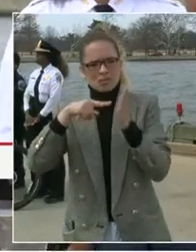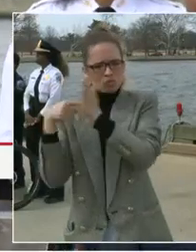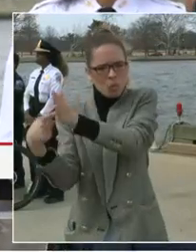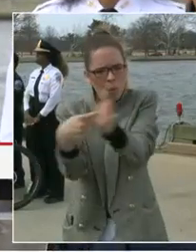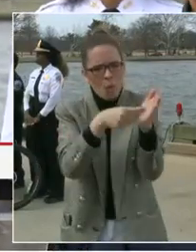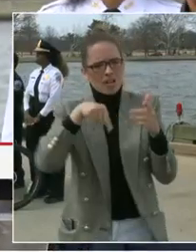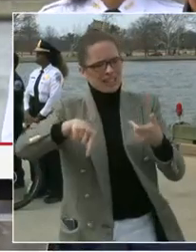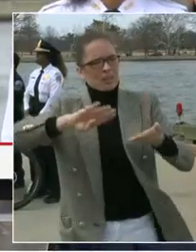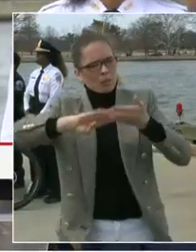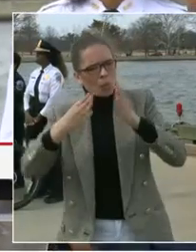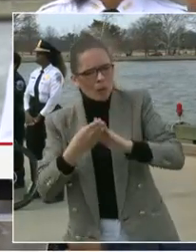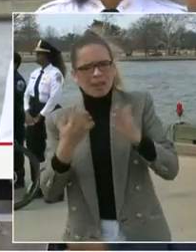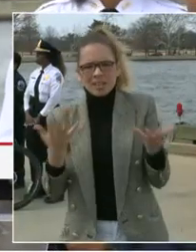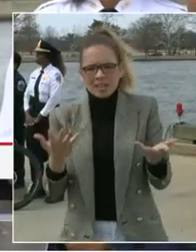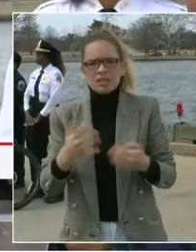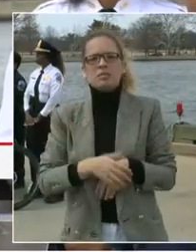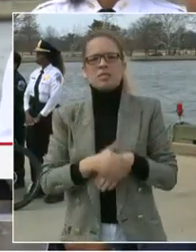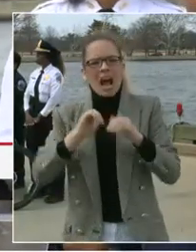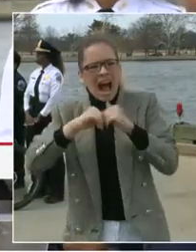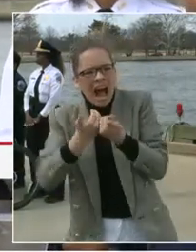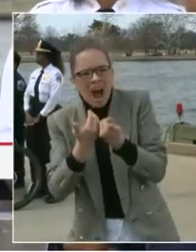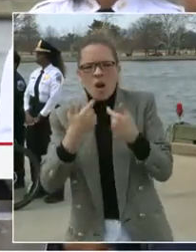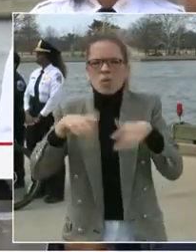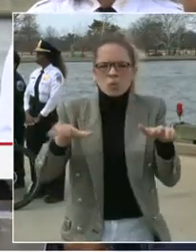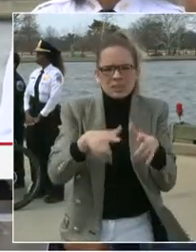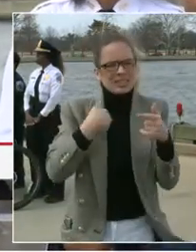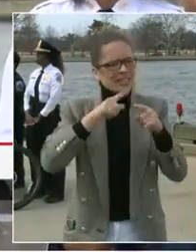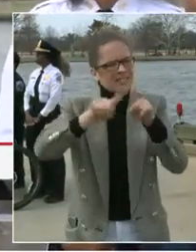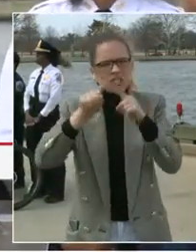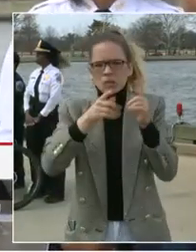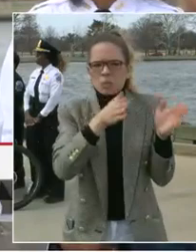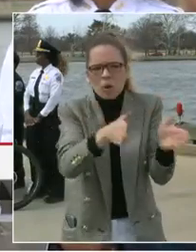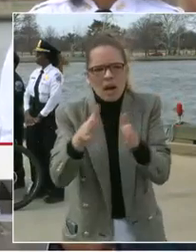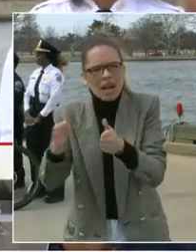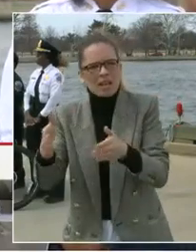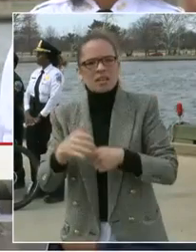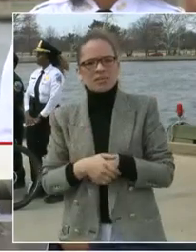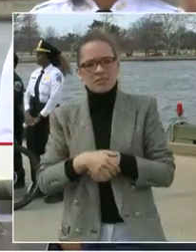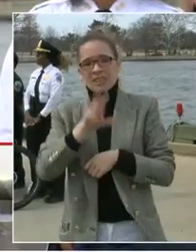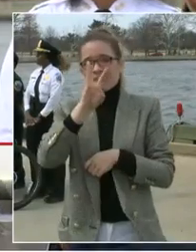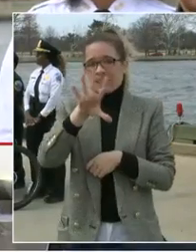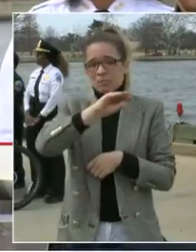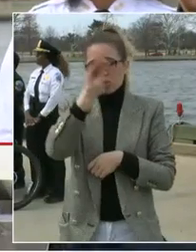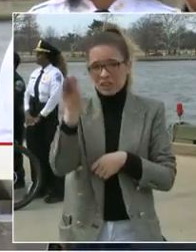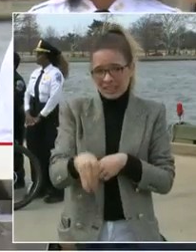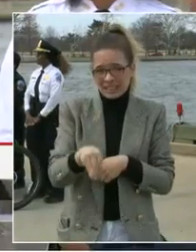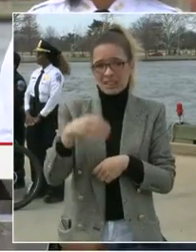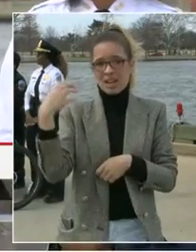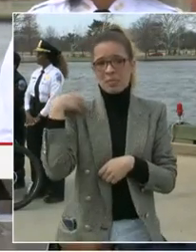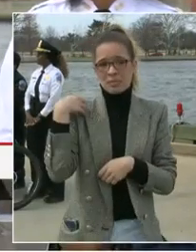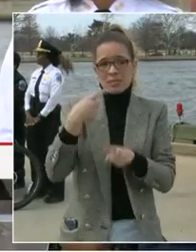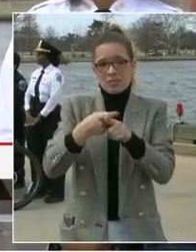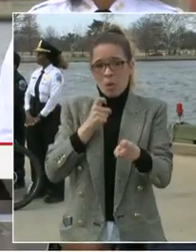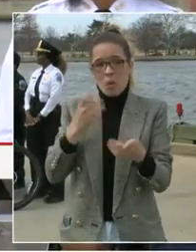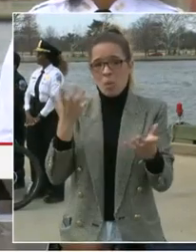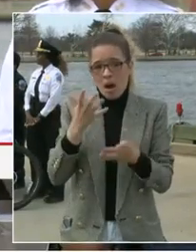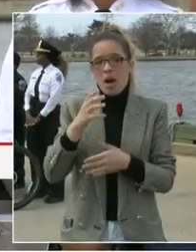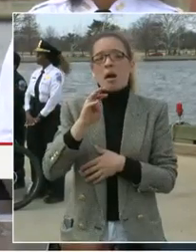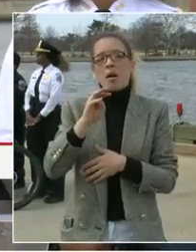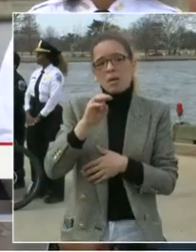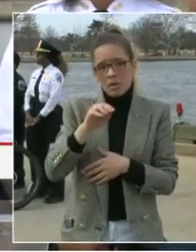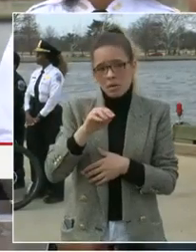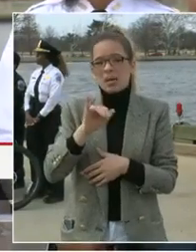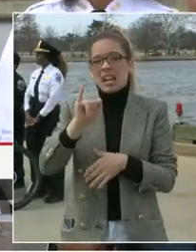do that in many ways currently. Over 65% of our officers come from minority backgrounds, and